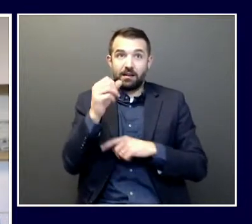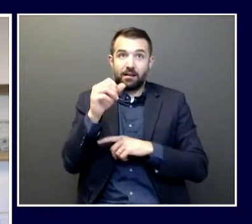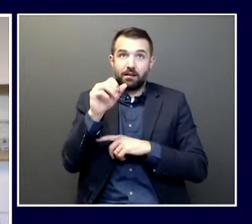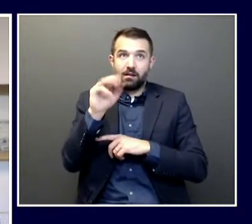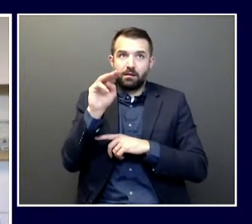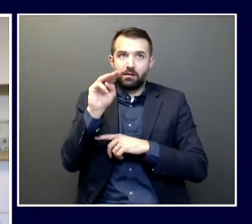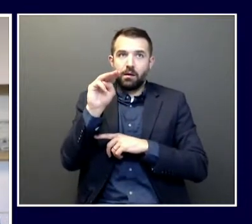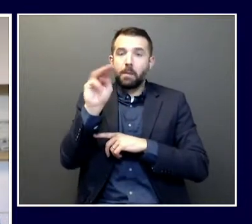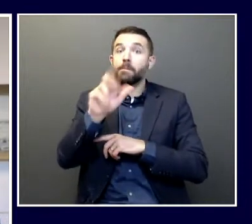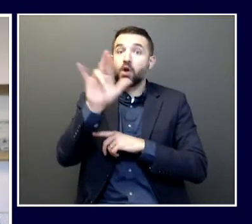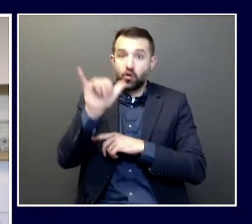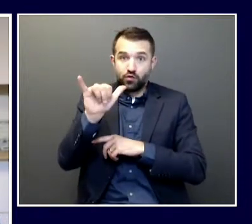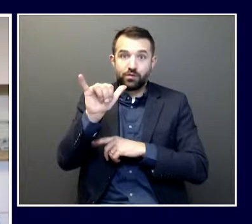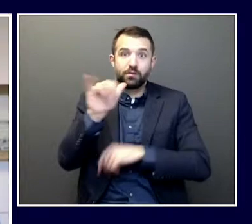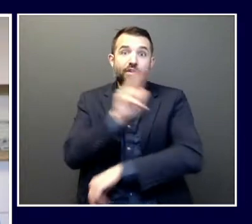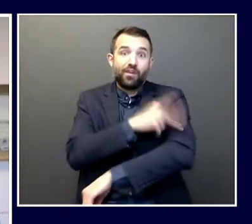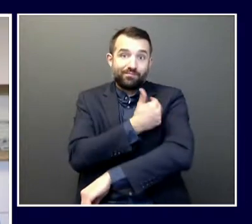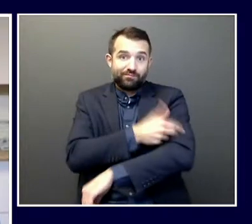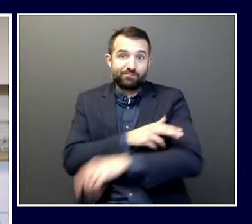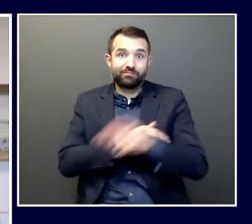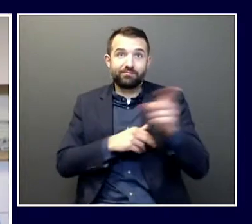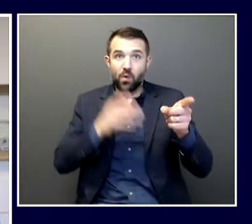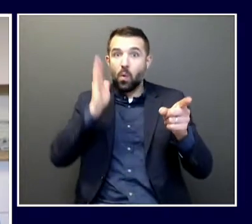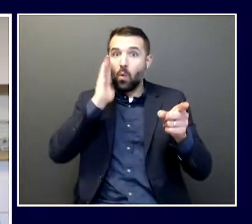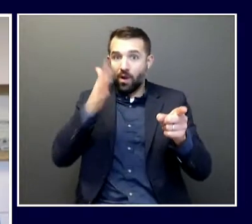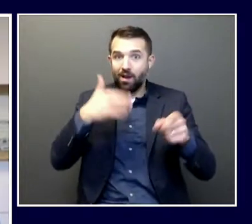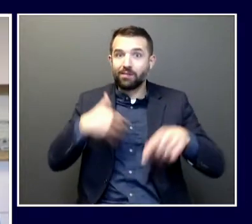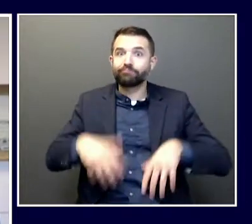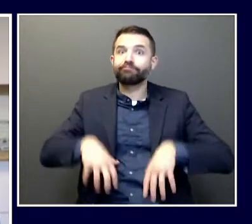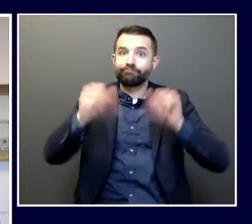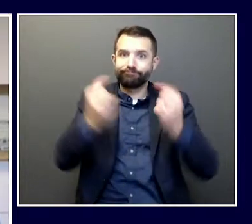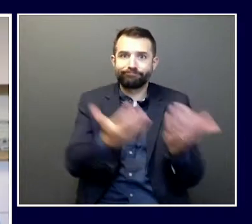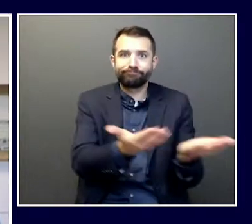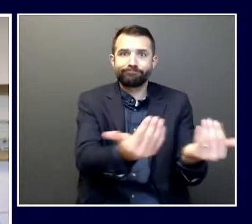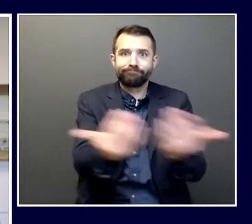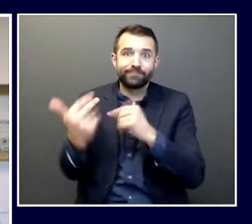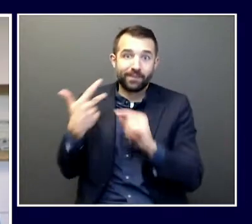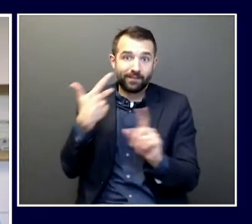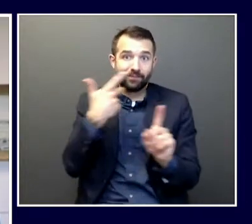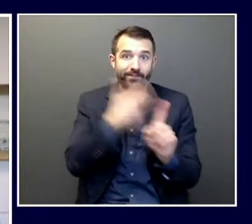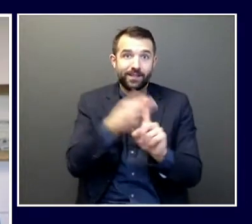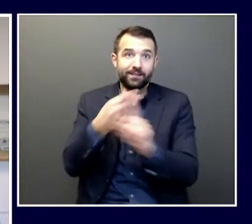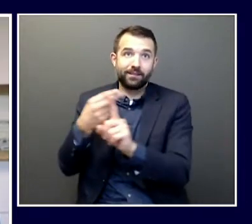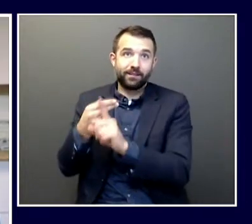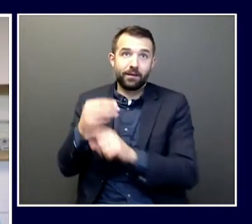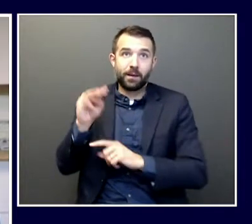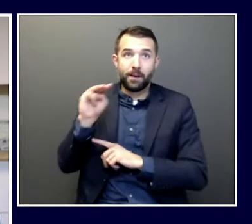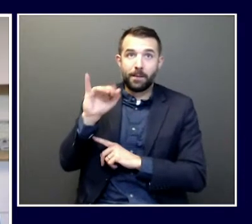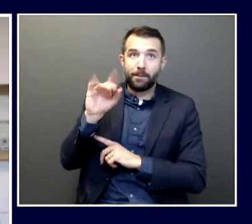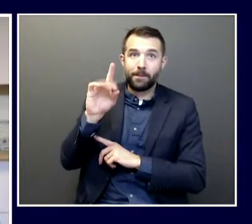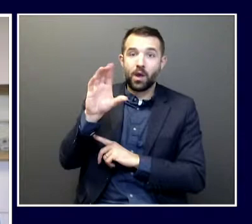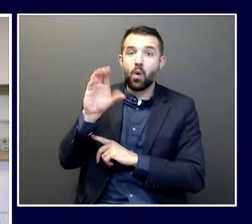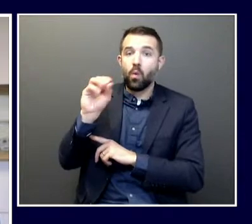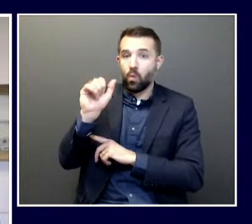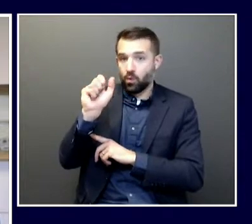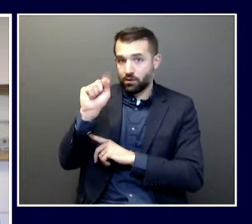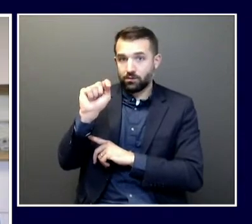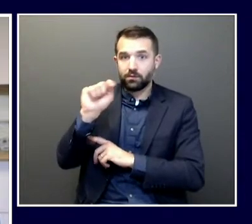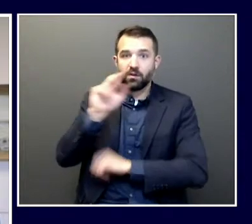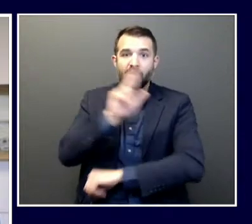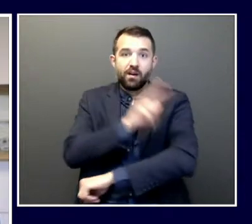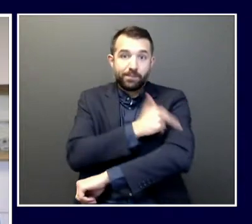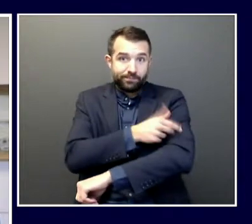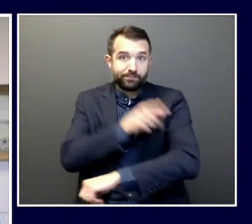Mid-Coast Hospital has been doing so in their catchment area as well. Part of the reason why the larger